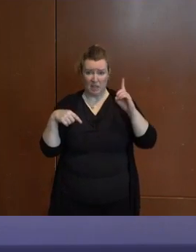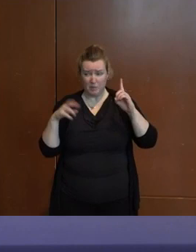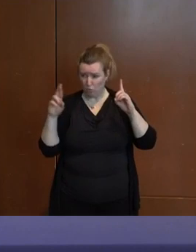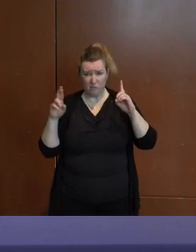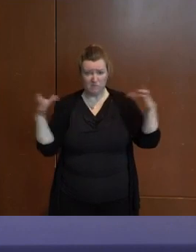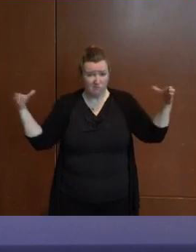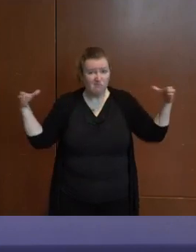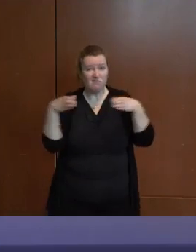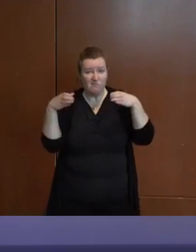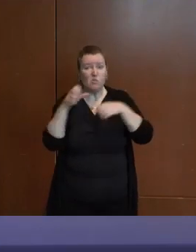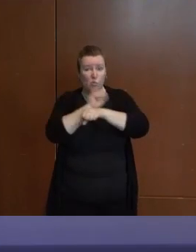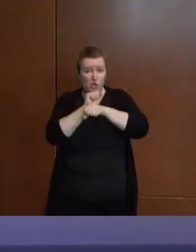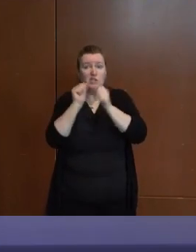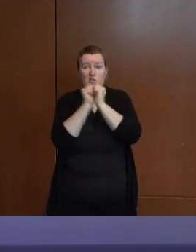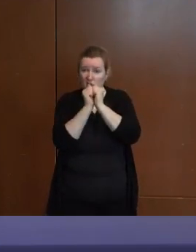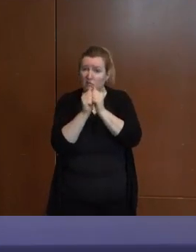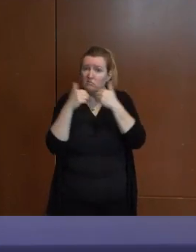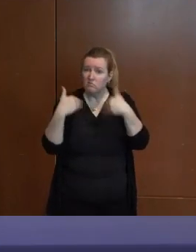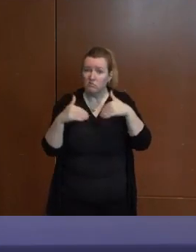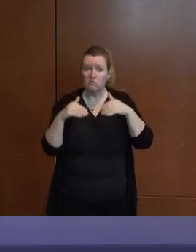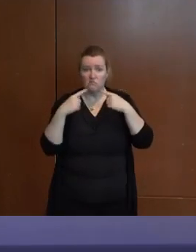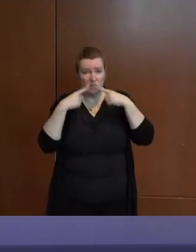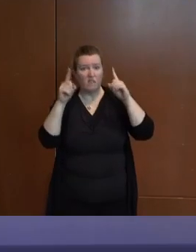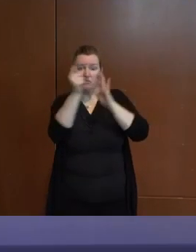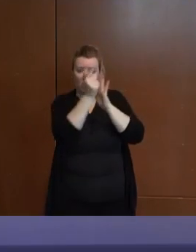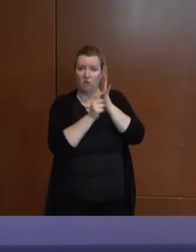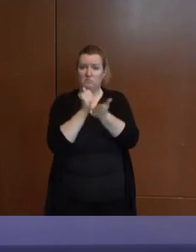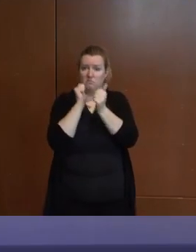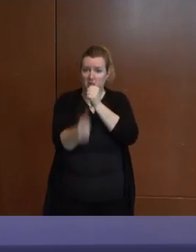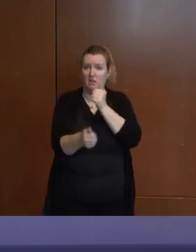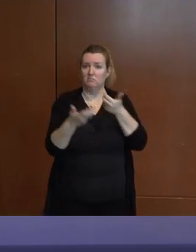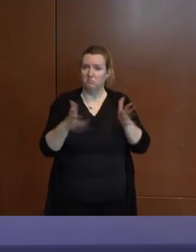want to thank all of them for that. Thank you. Elise.